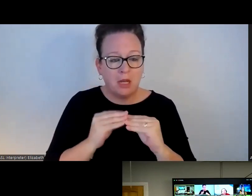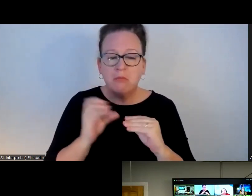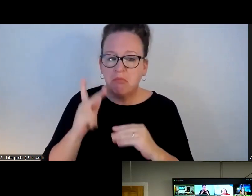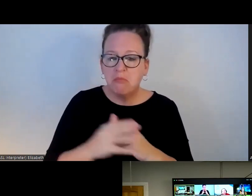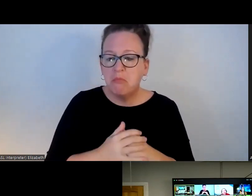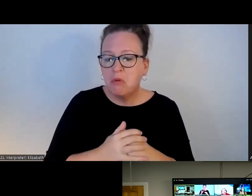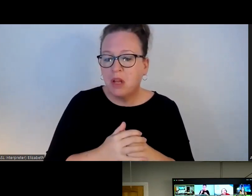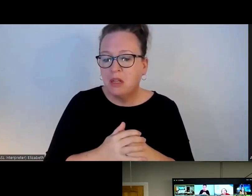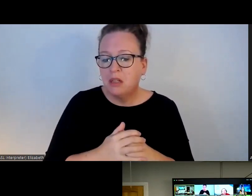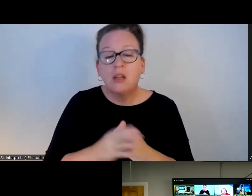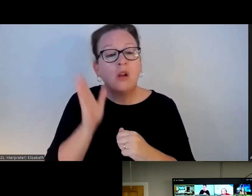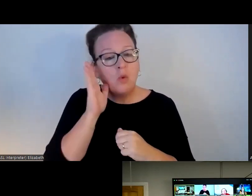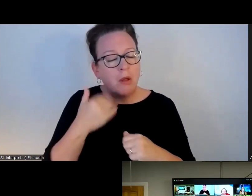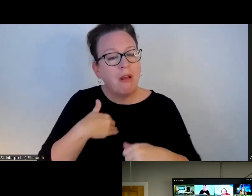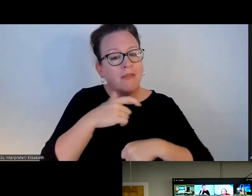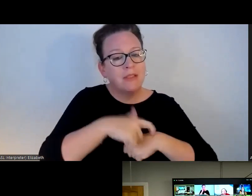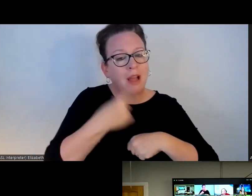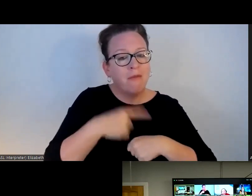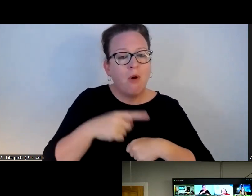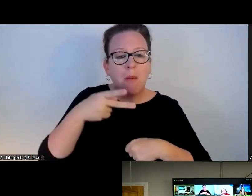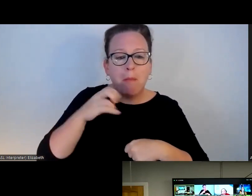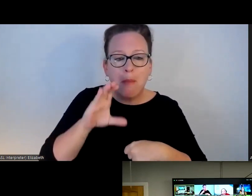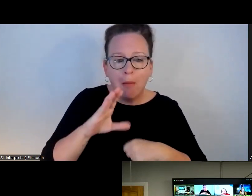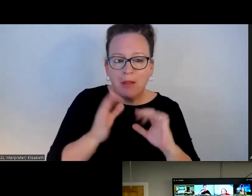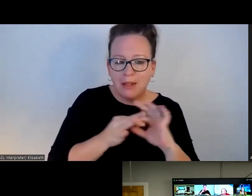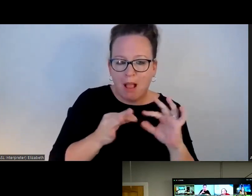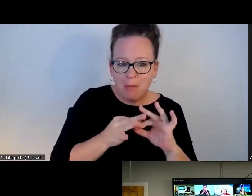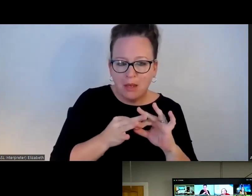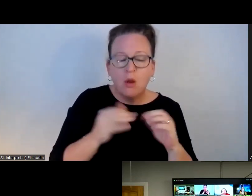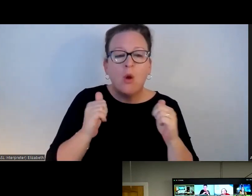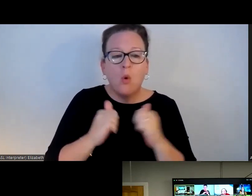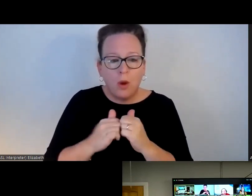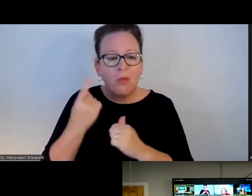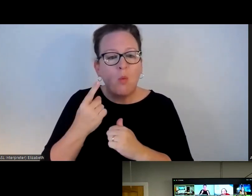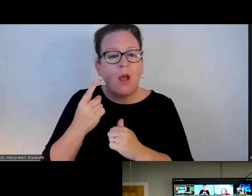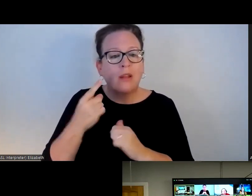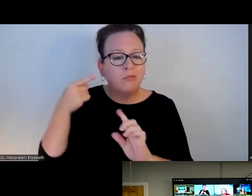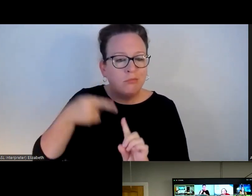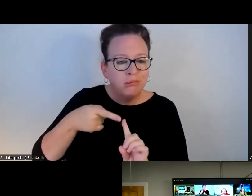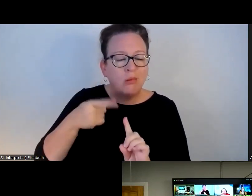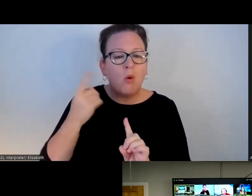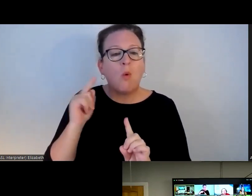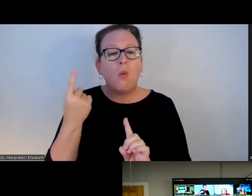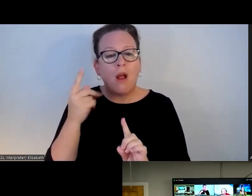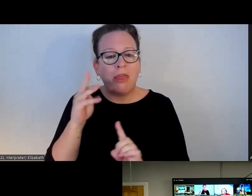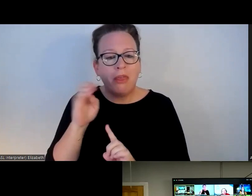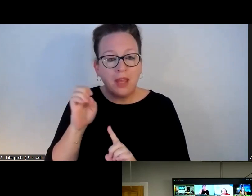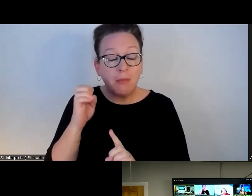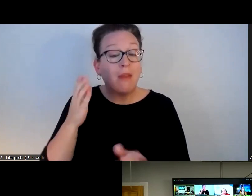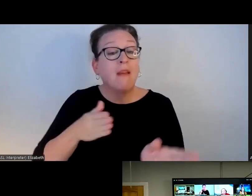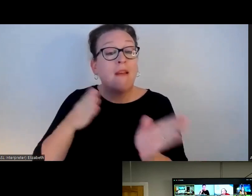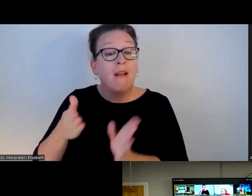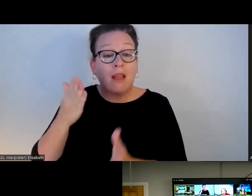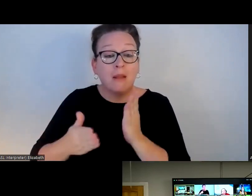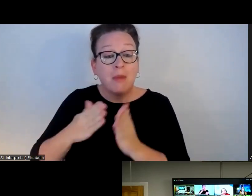be public comment, and in between there will be one theme, and then plus maybe an issue, maybe someone can come and present on